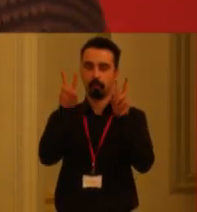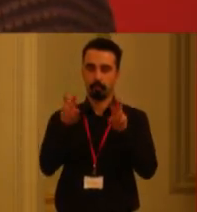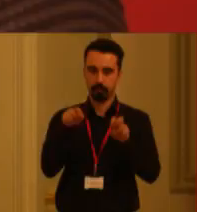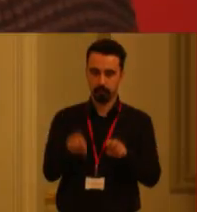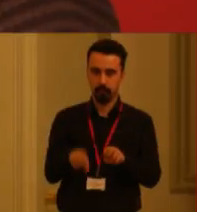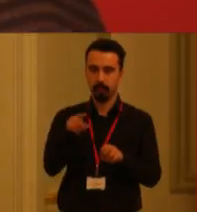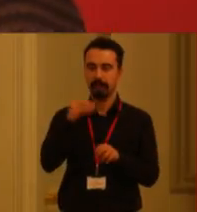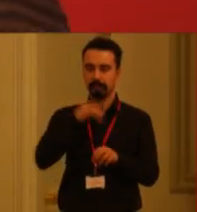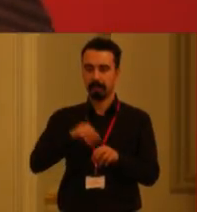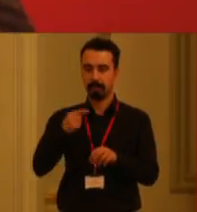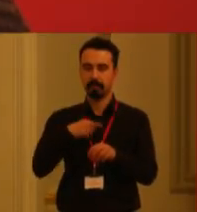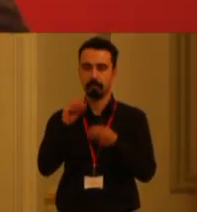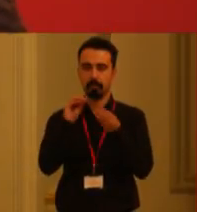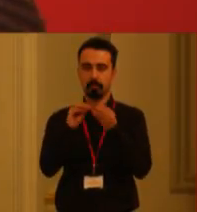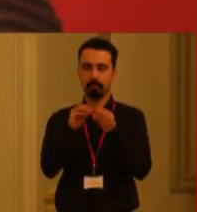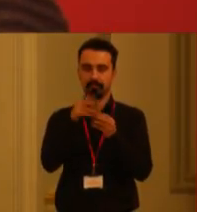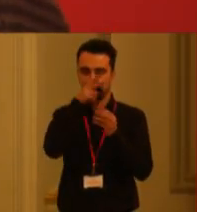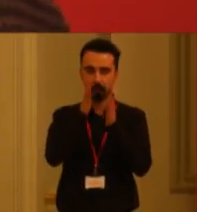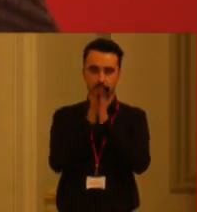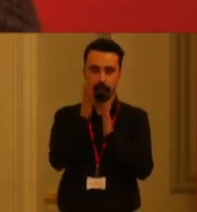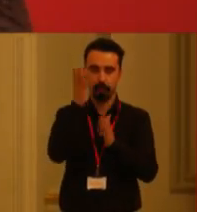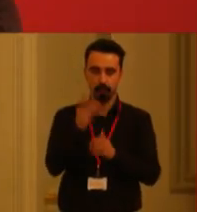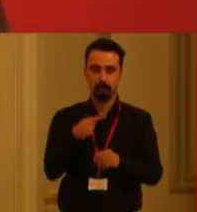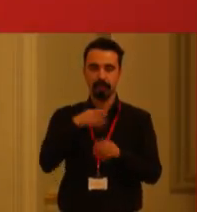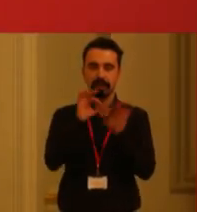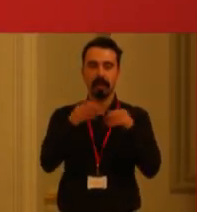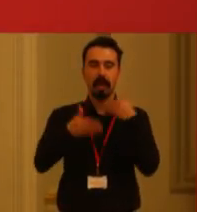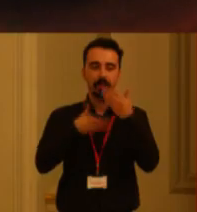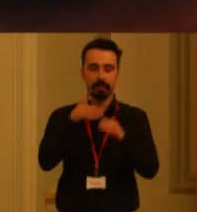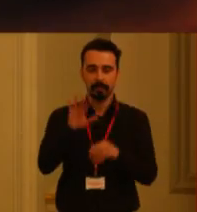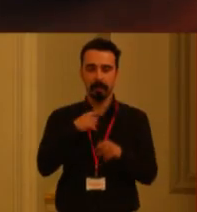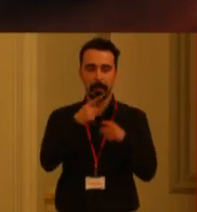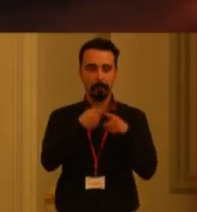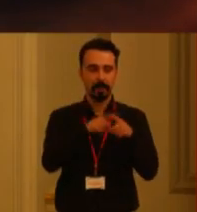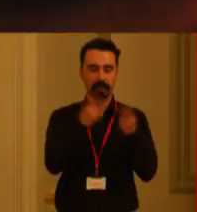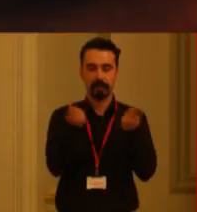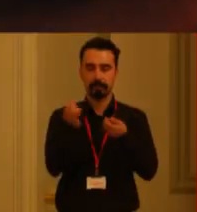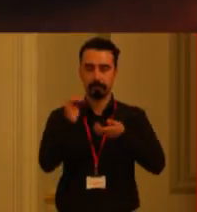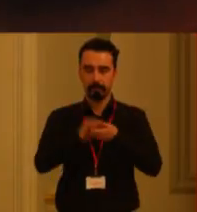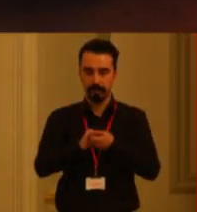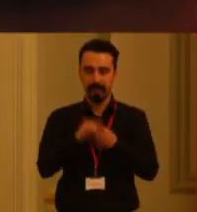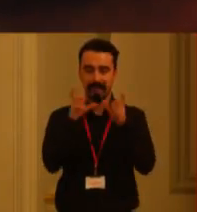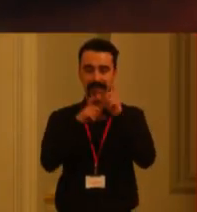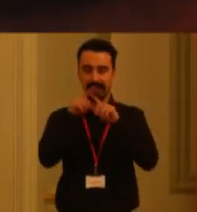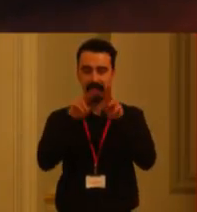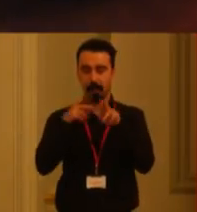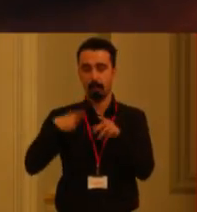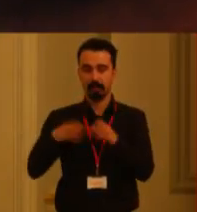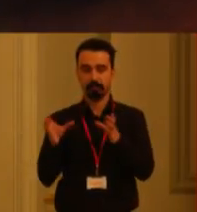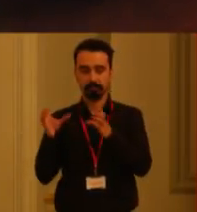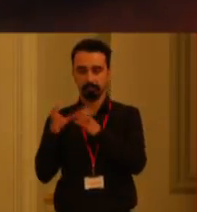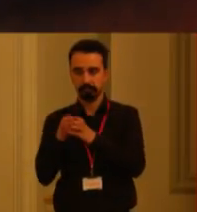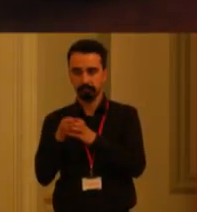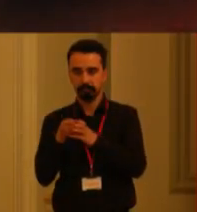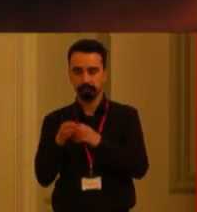another sociopolitical issue, and it's our fault that we have not mentioned that. So